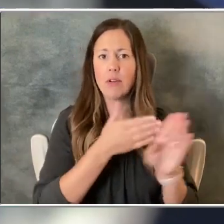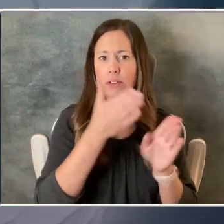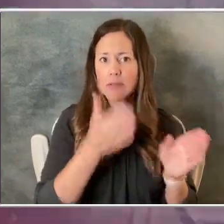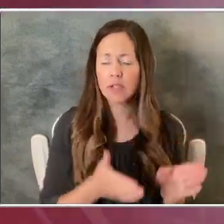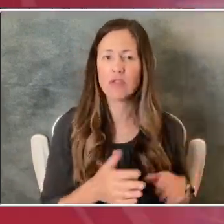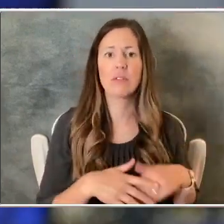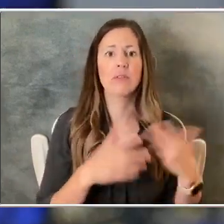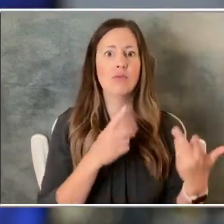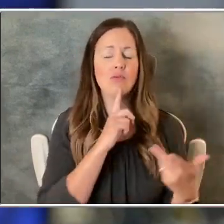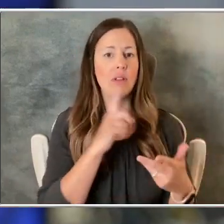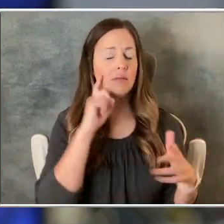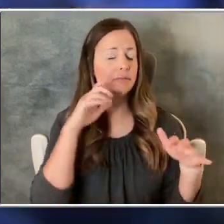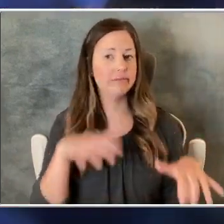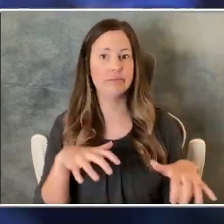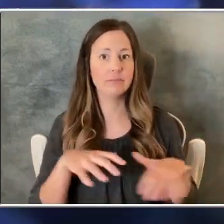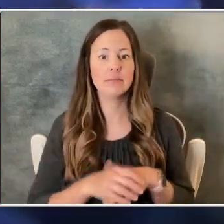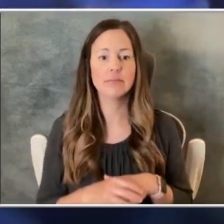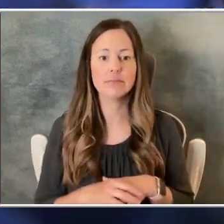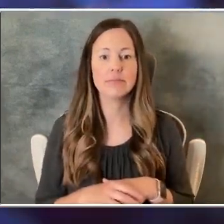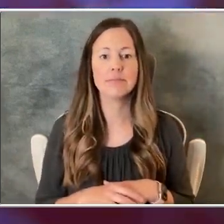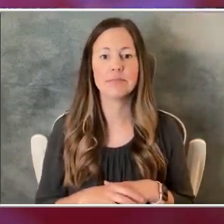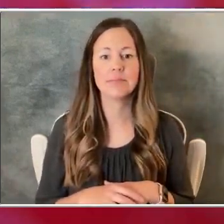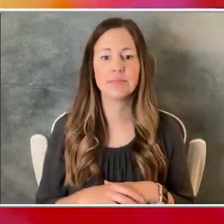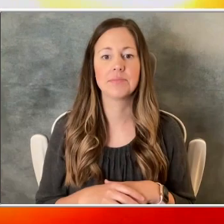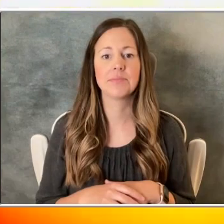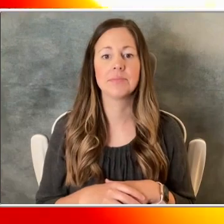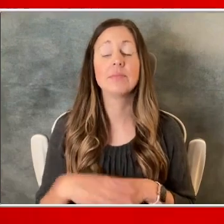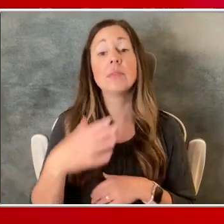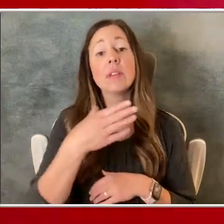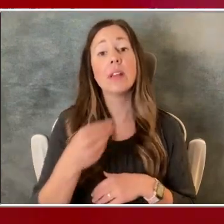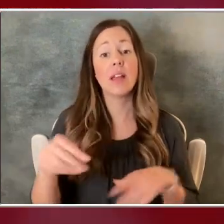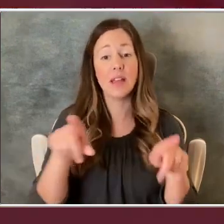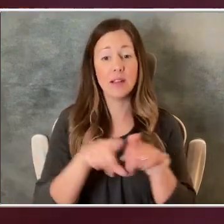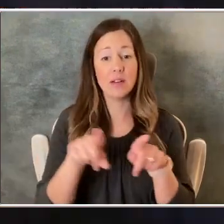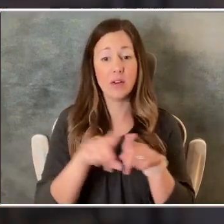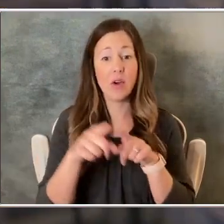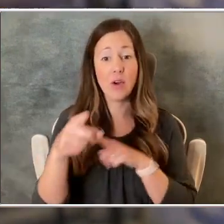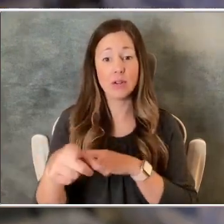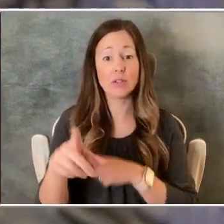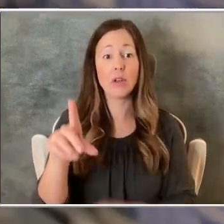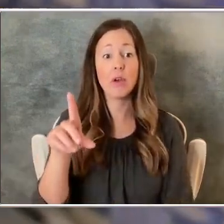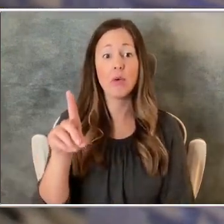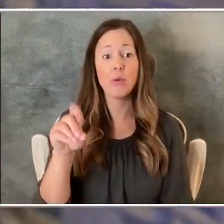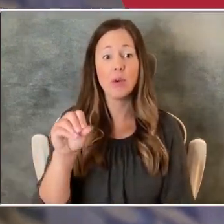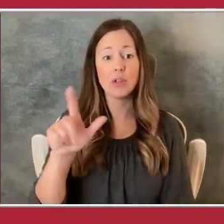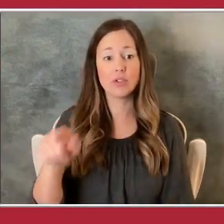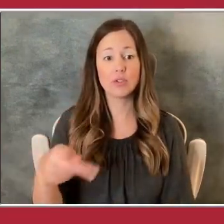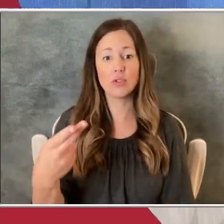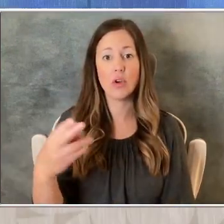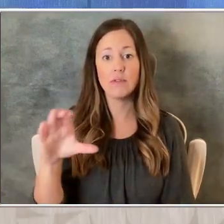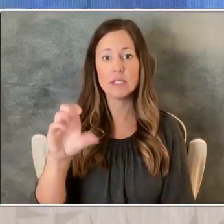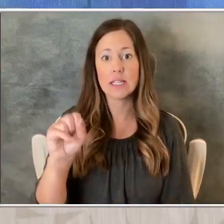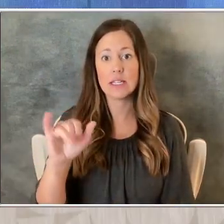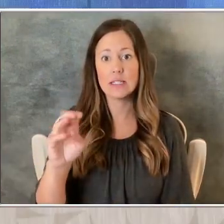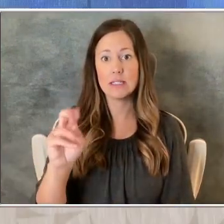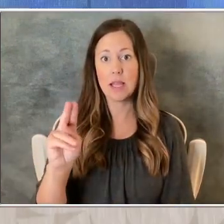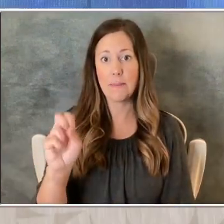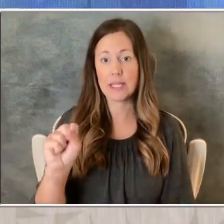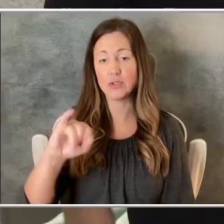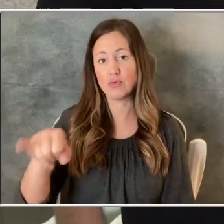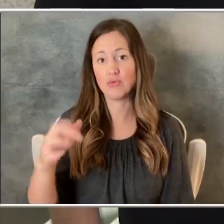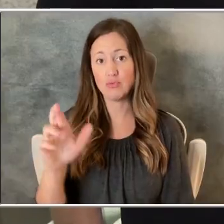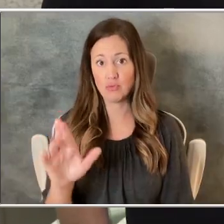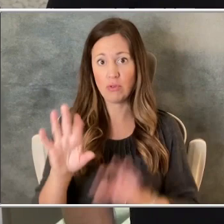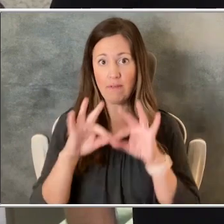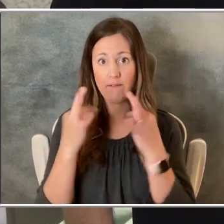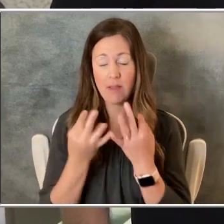just unreal. Stand by to set up show. And the Dolph C. Simons Jr. Family Broadcast Studio. Roll it. Always makes you feel like you're the